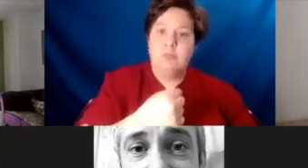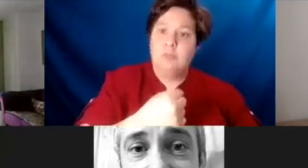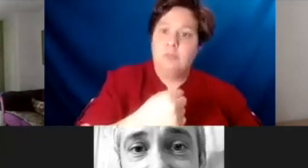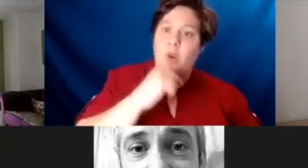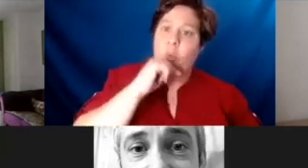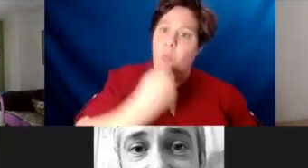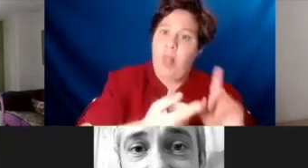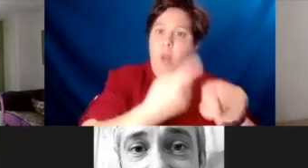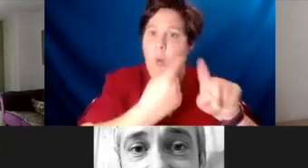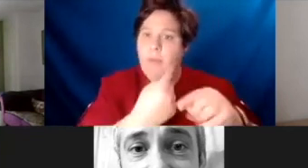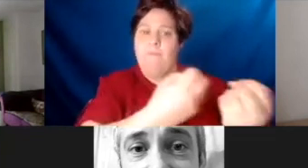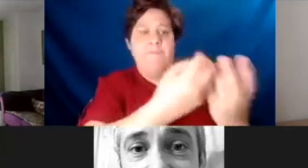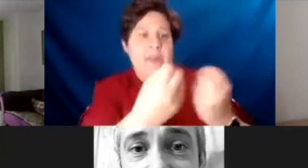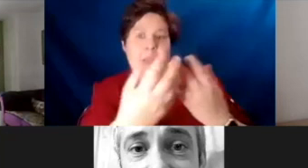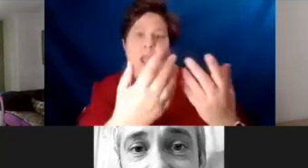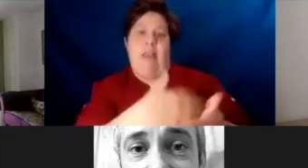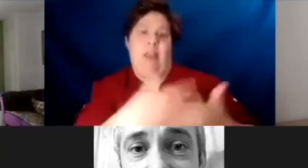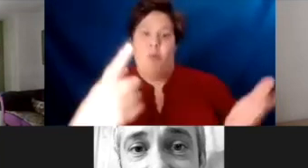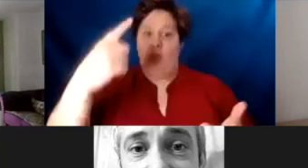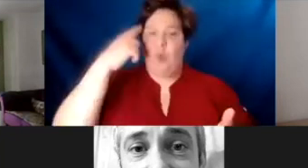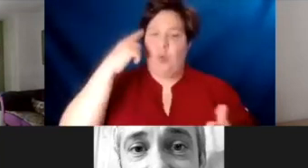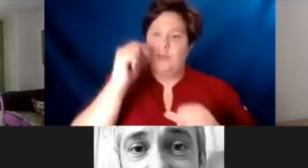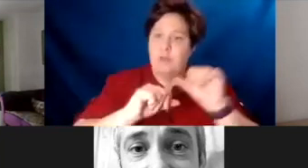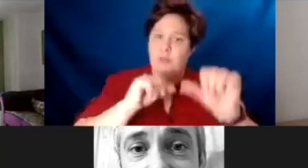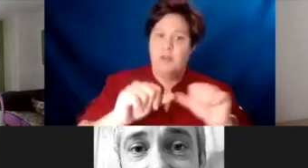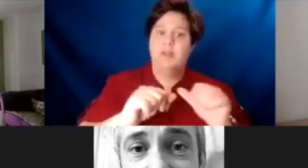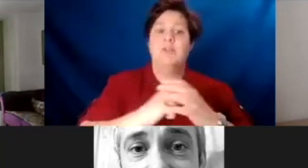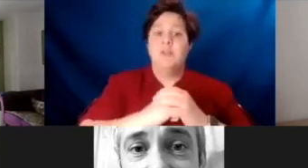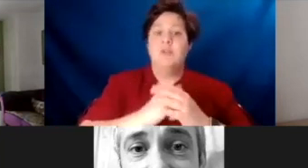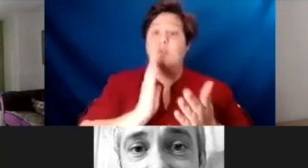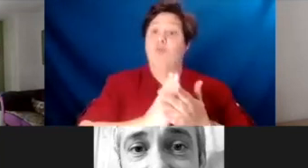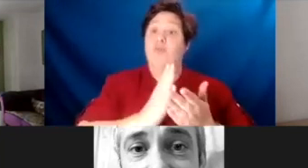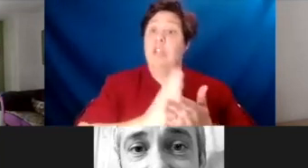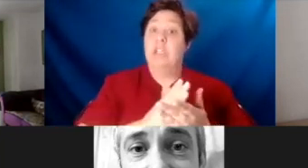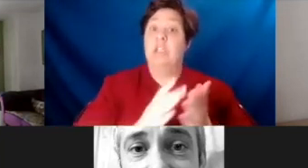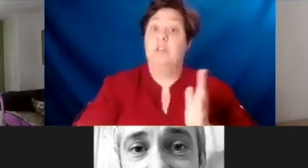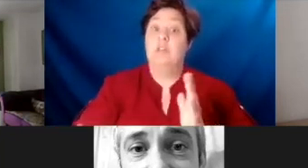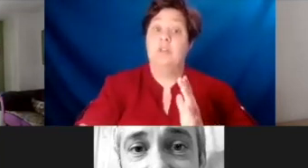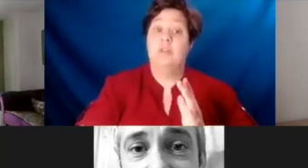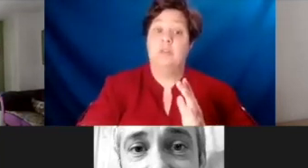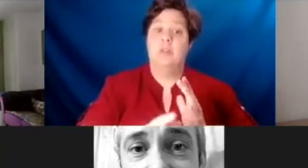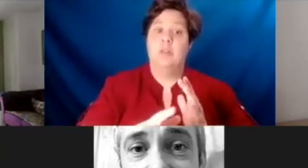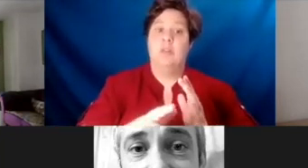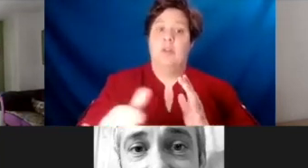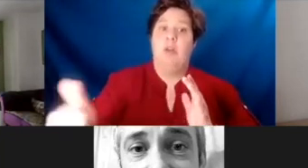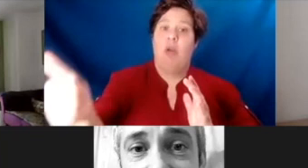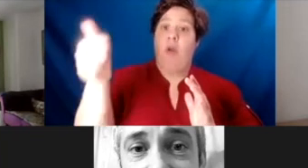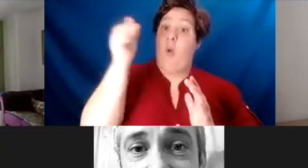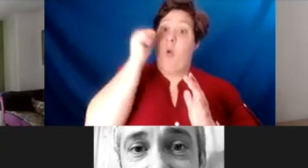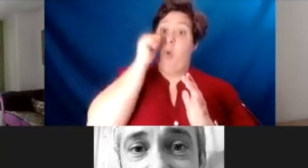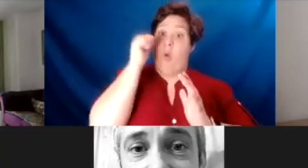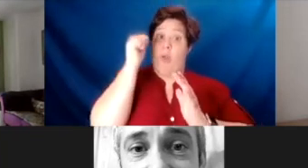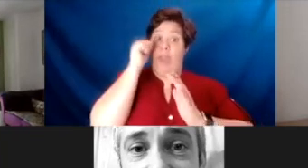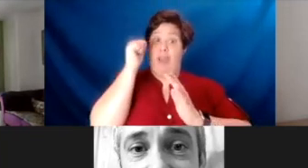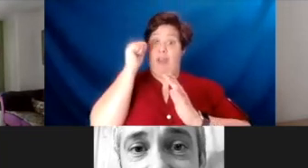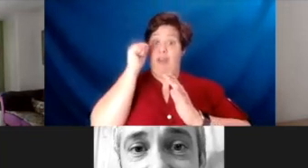us comment, feedbacks, and thoughts. So it's really we are aware of